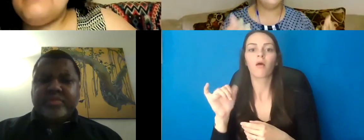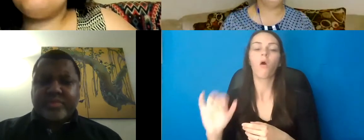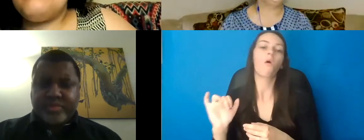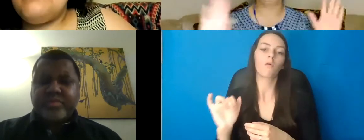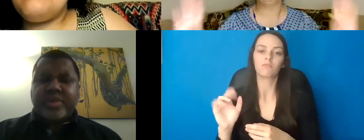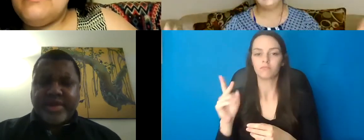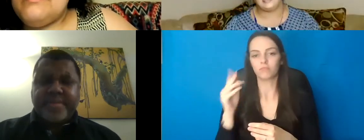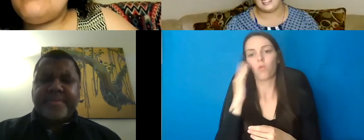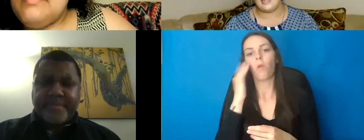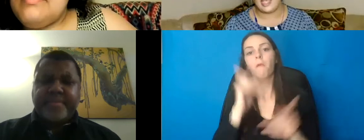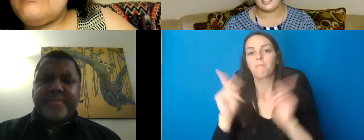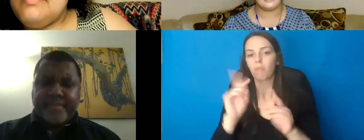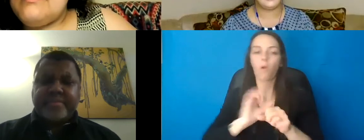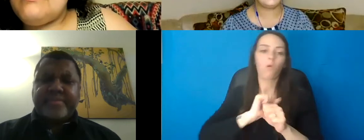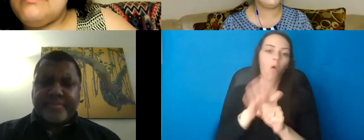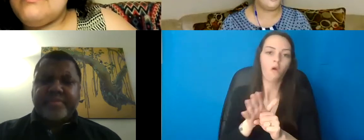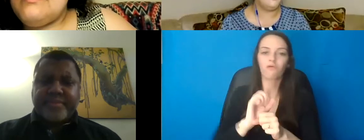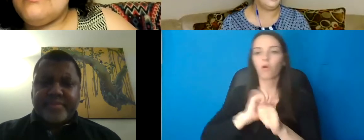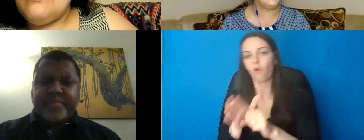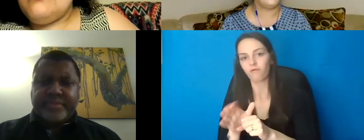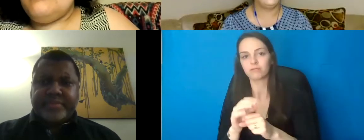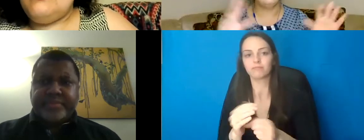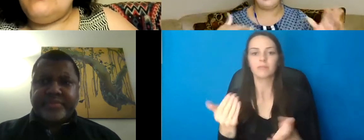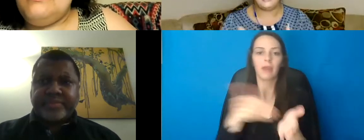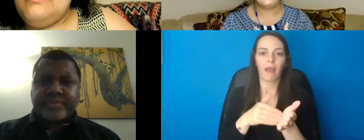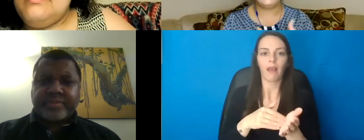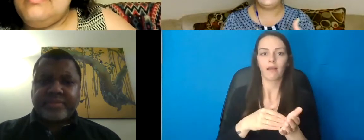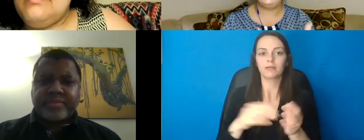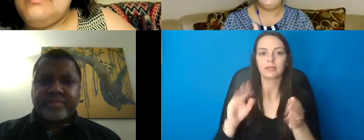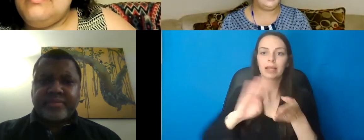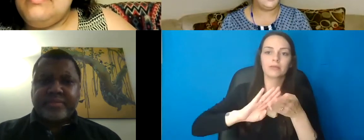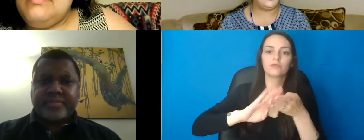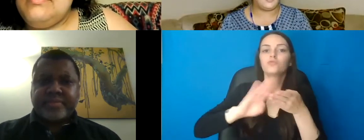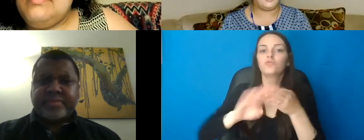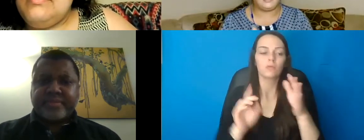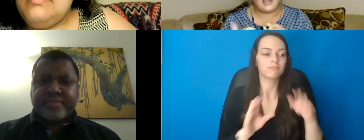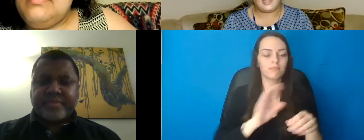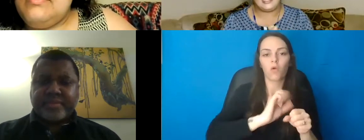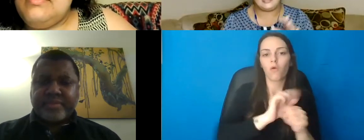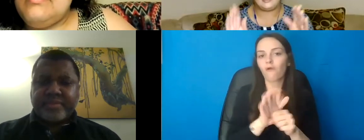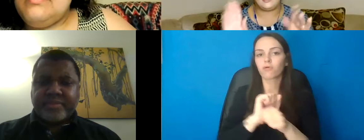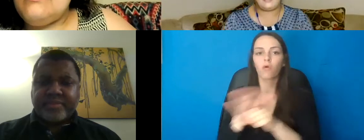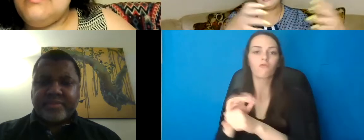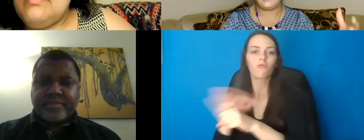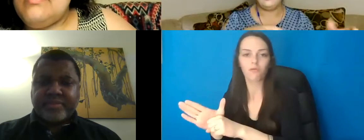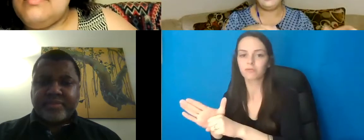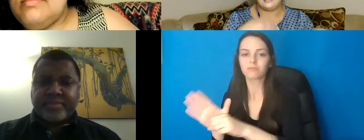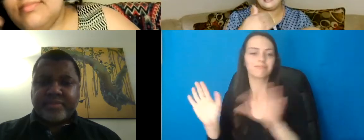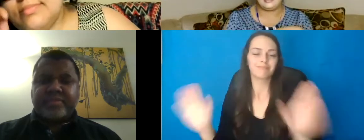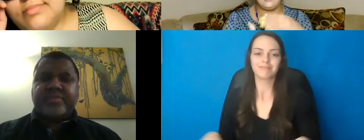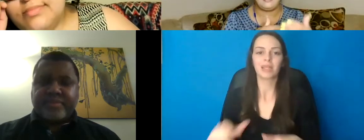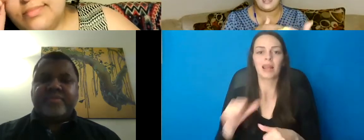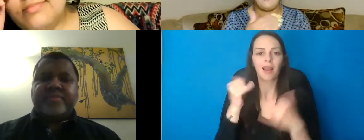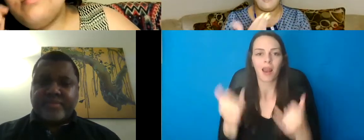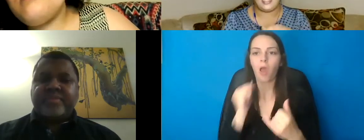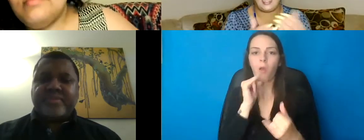COVID, or we can't take any new patients because of COVID, or blah blah blah. So these people that are inherently racist, they're now using COVID as an excuse of